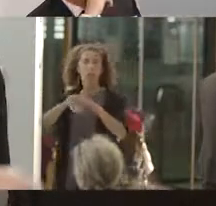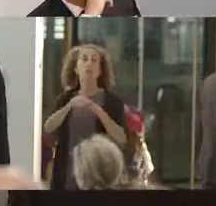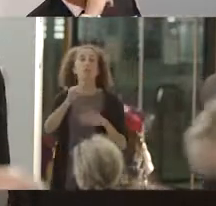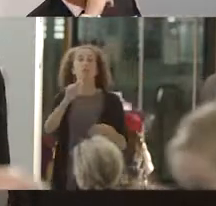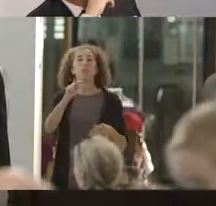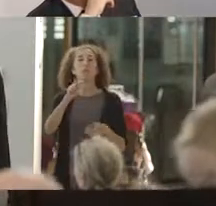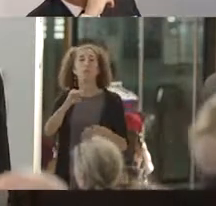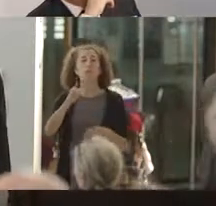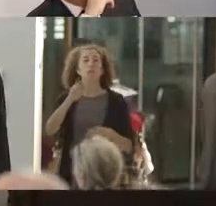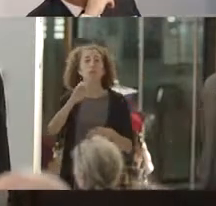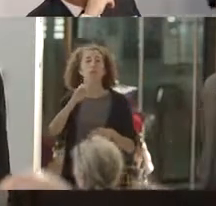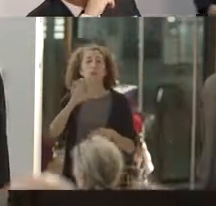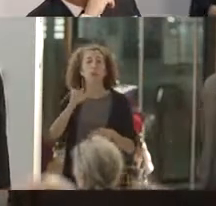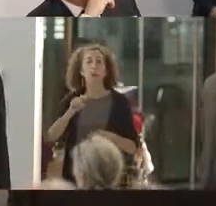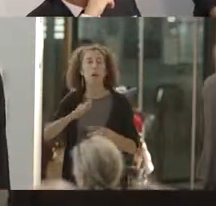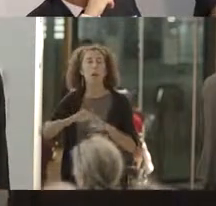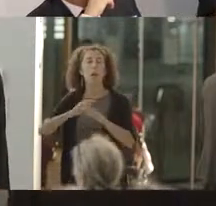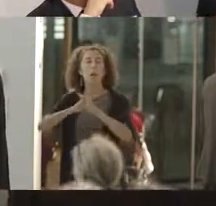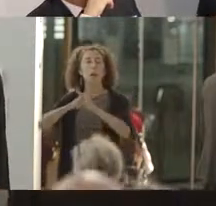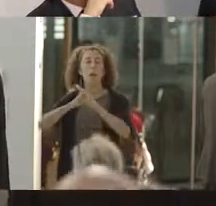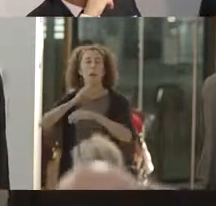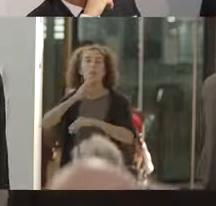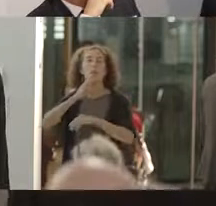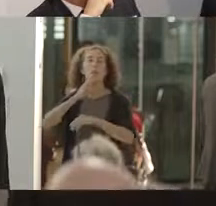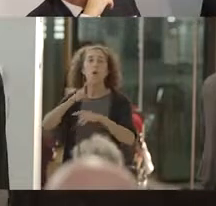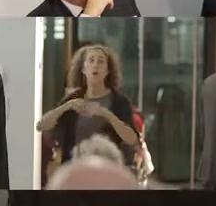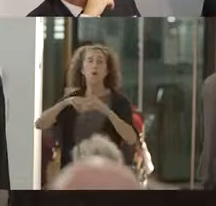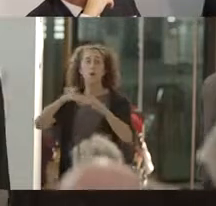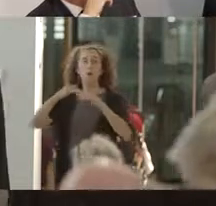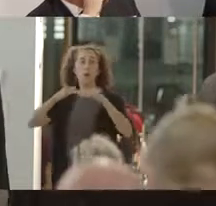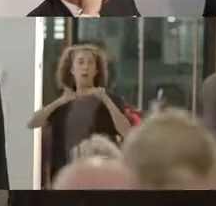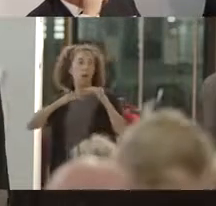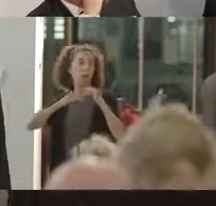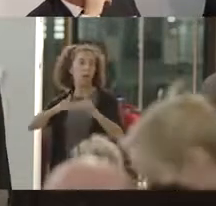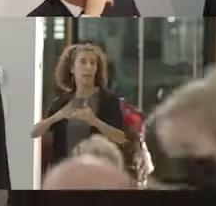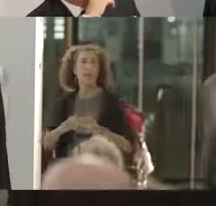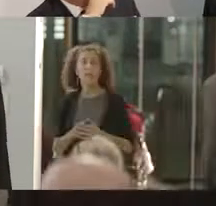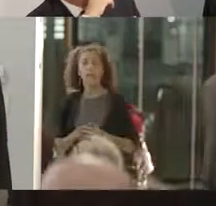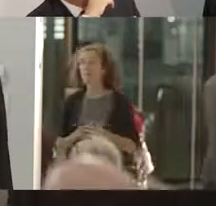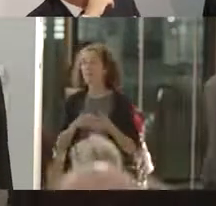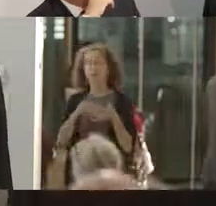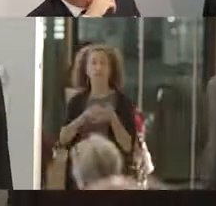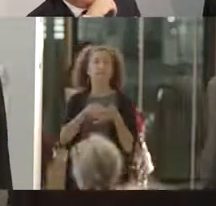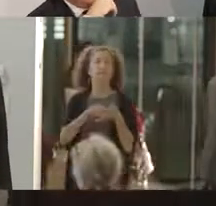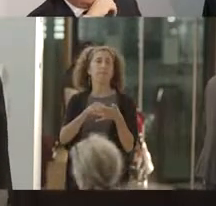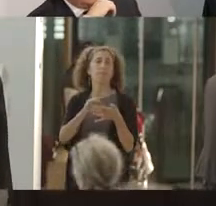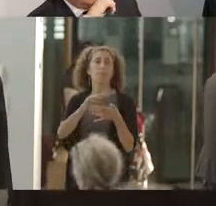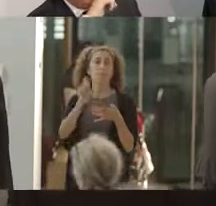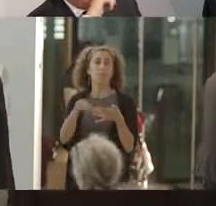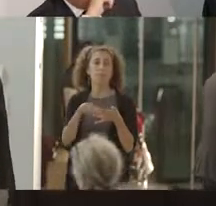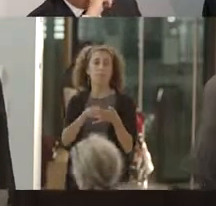around the flood protection scheme that is being proposed to build. Under Reach 1,